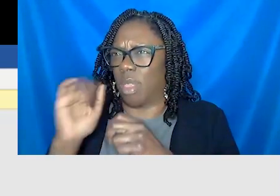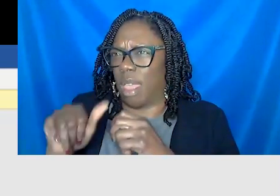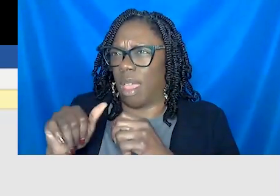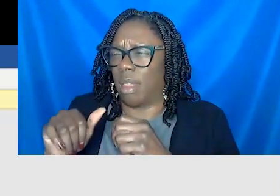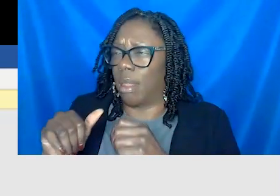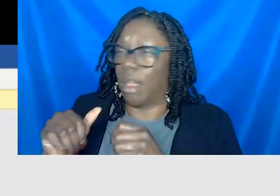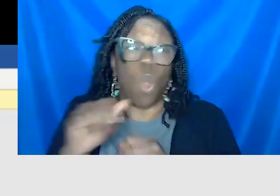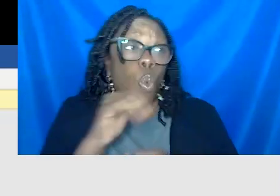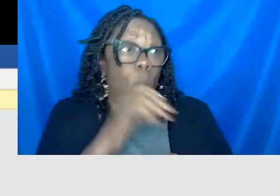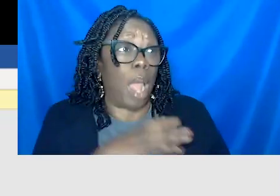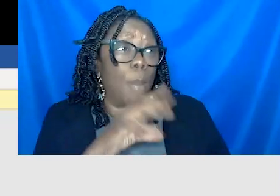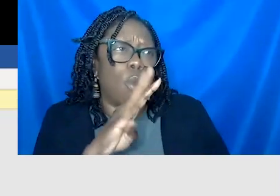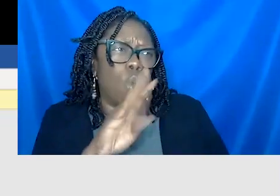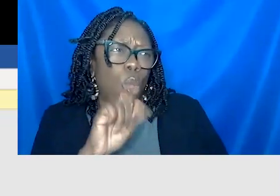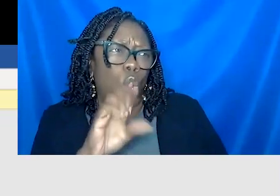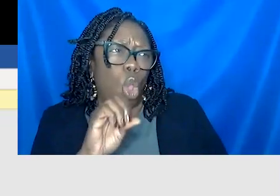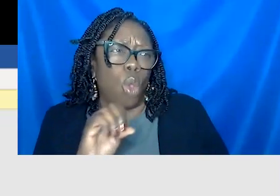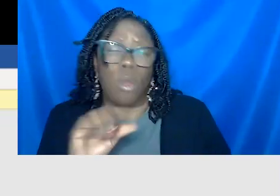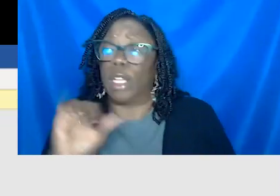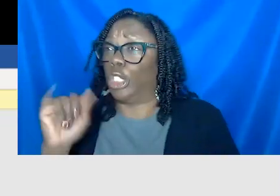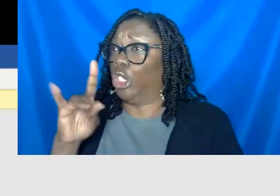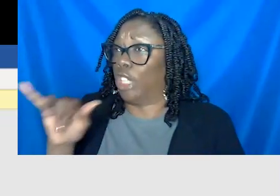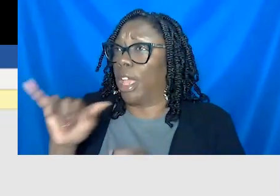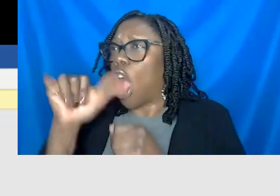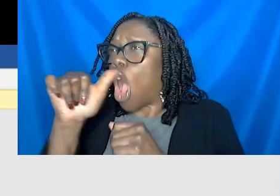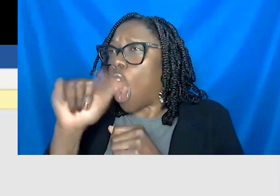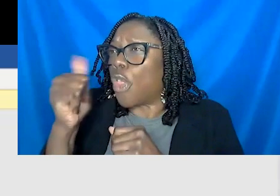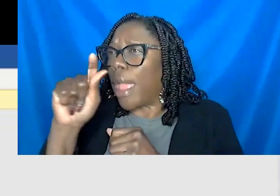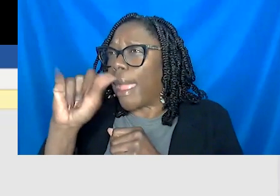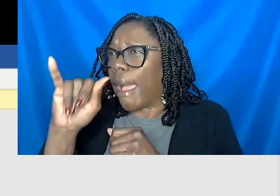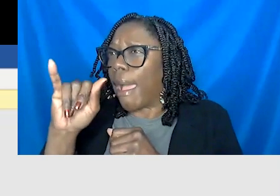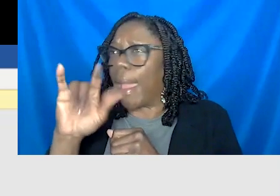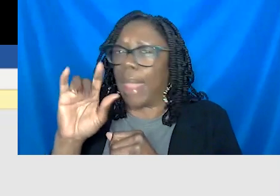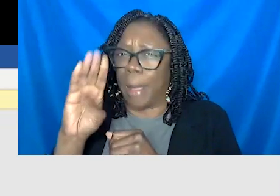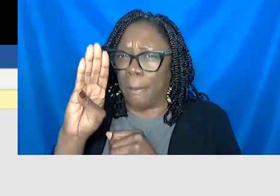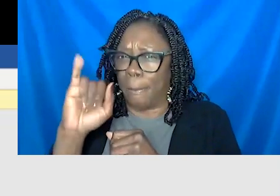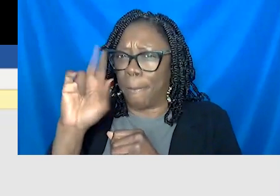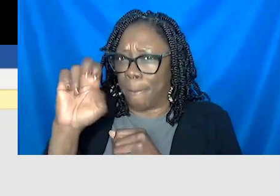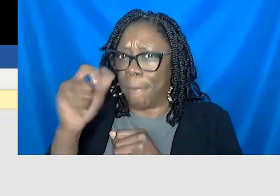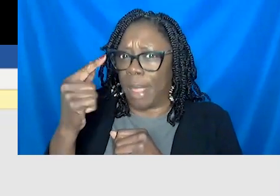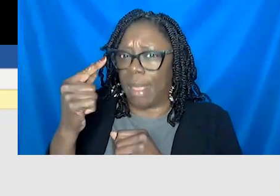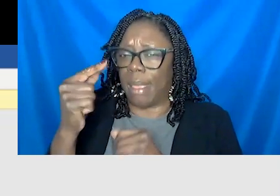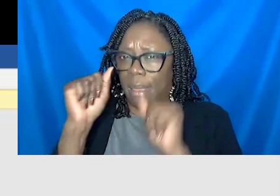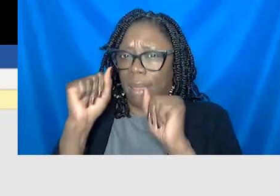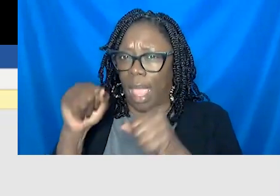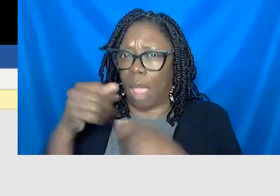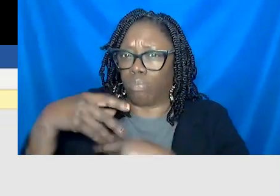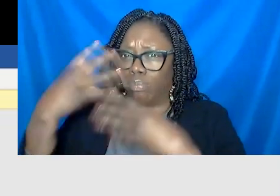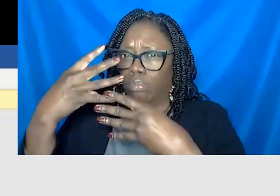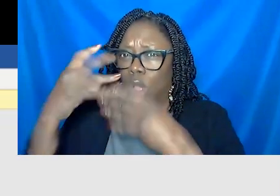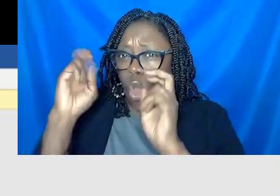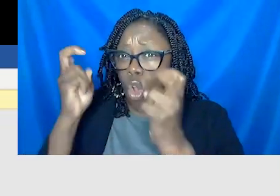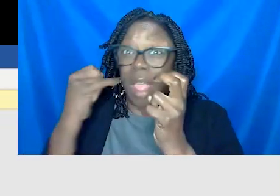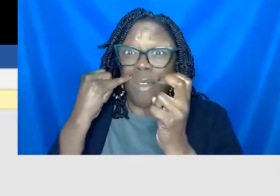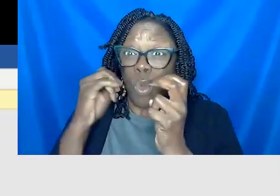other AIs do have online capabilities, like Bing, for example. Bing will be able to pull up an article if you just give it a link,